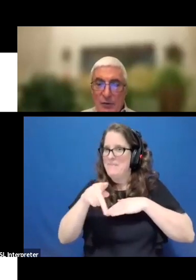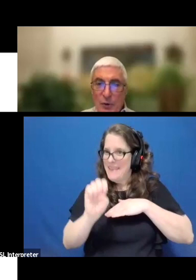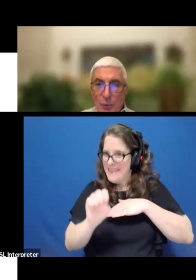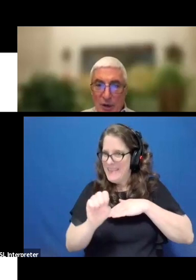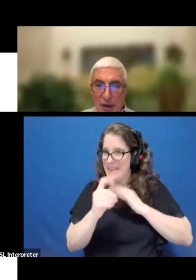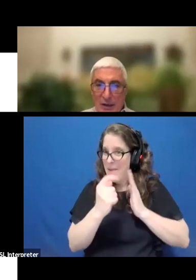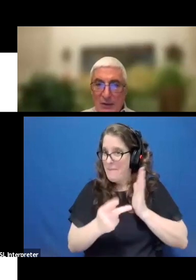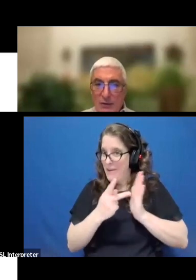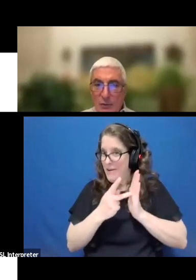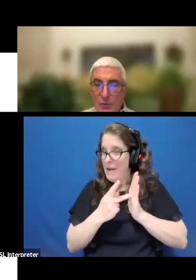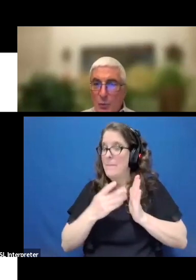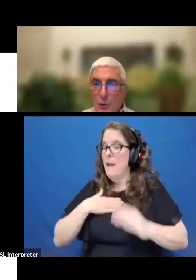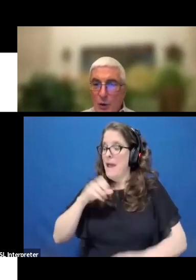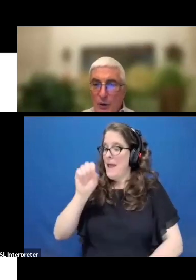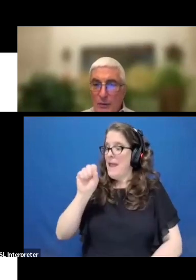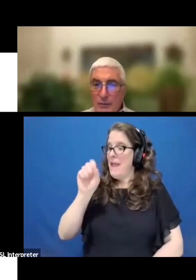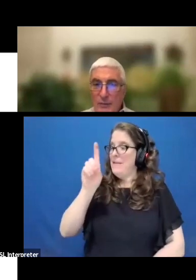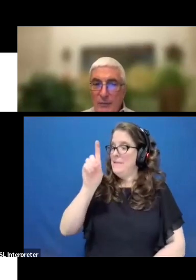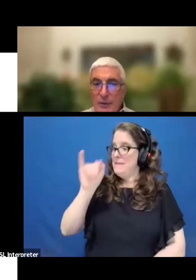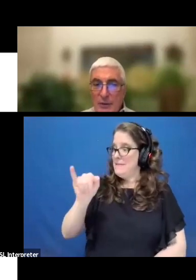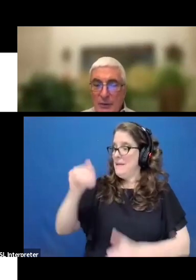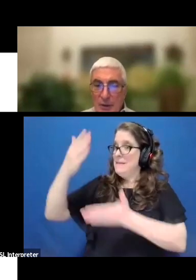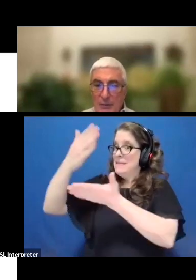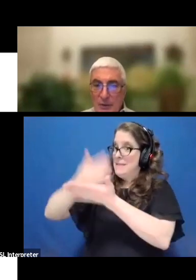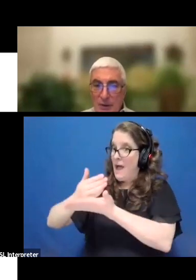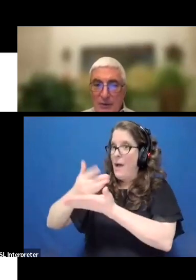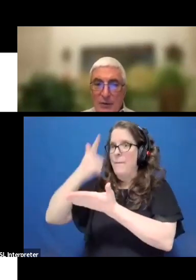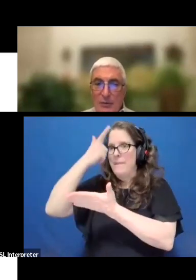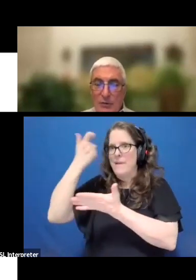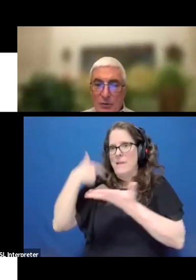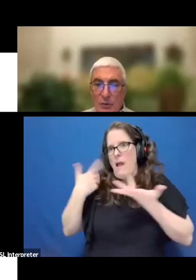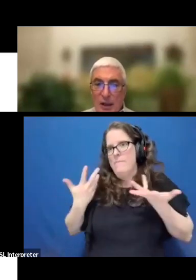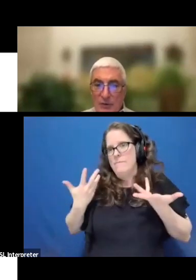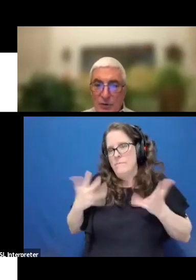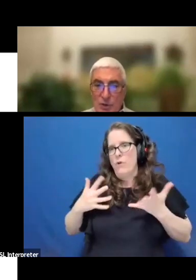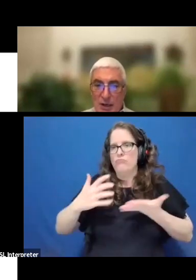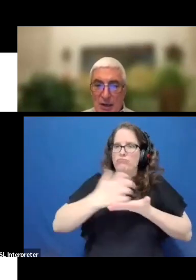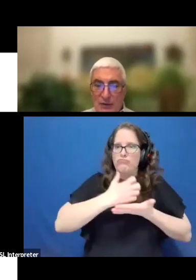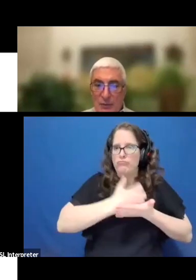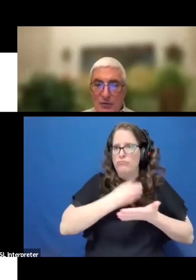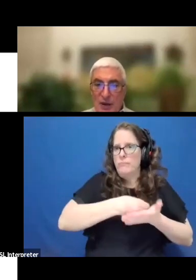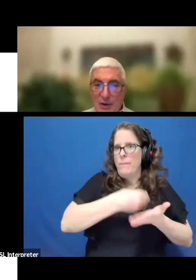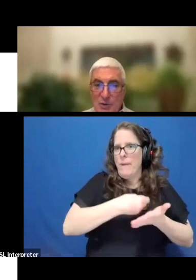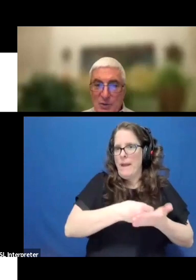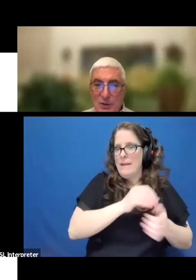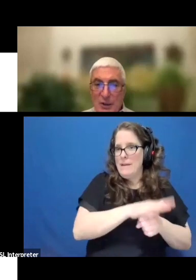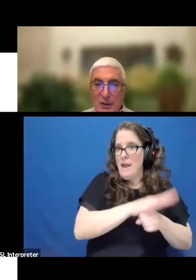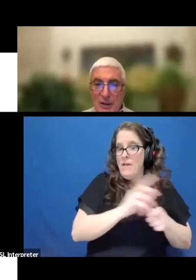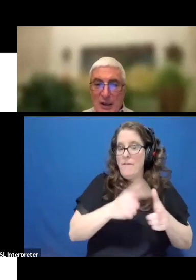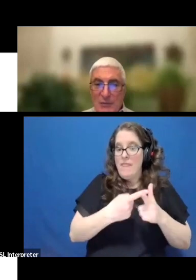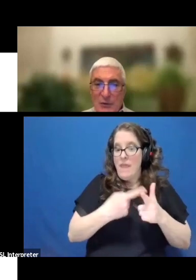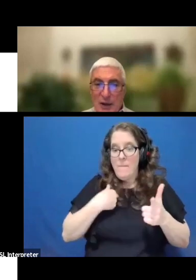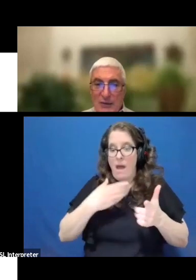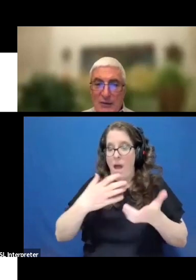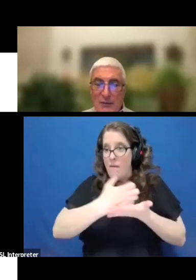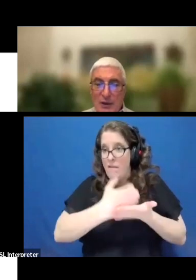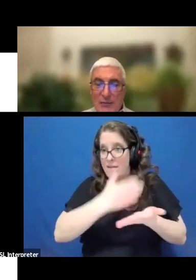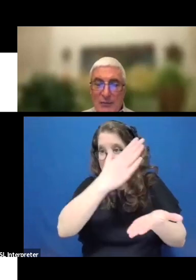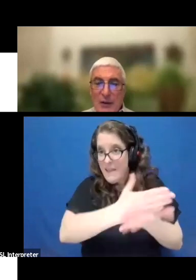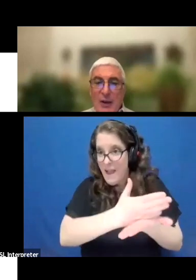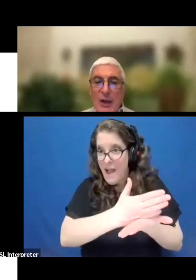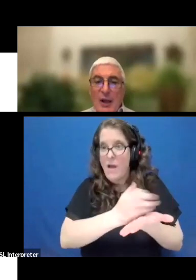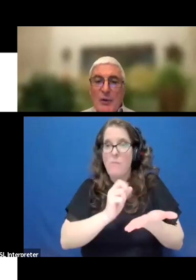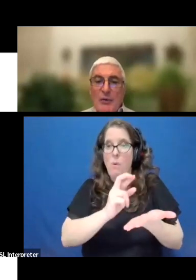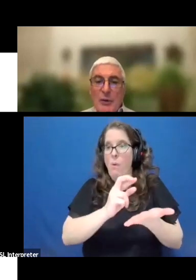has terminated due to work because they continued to do SGA, substantial gainful